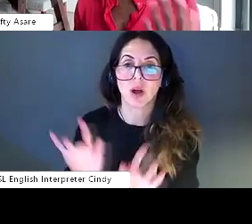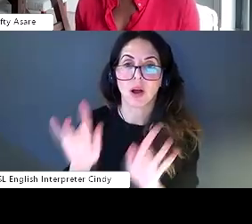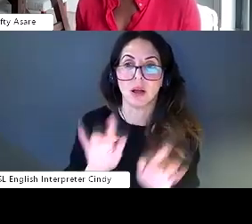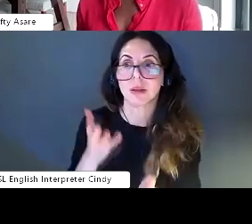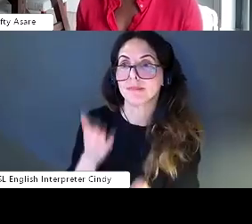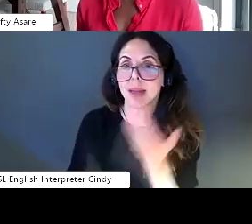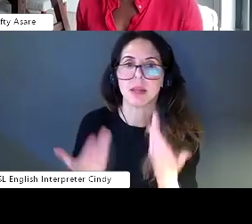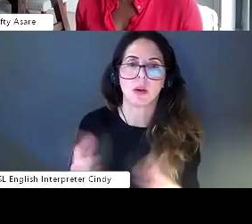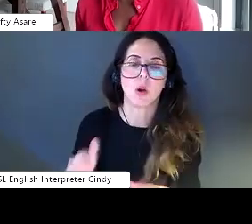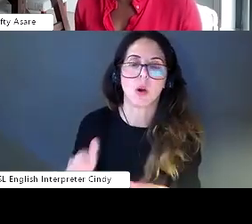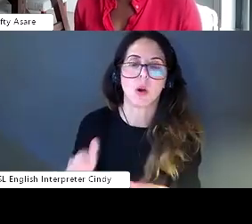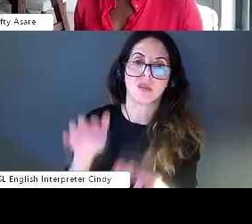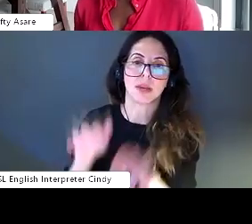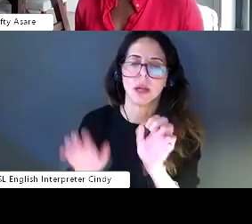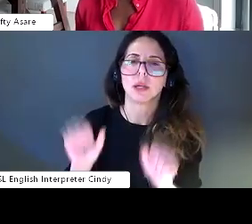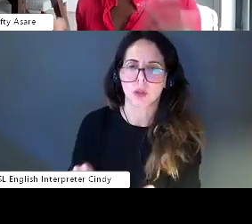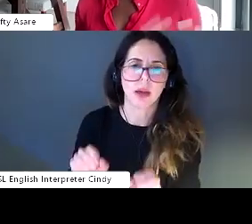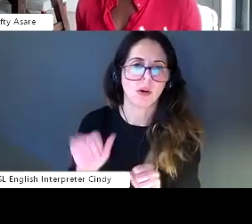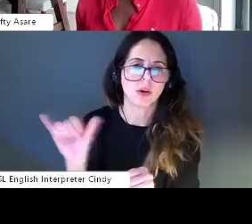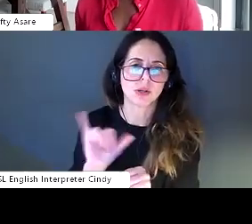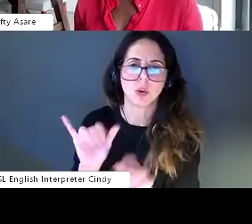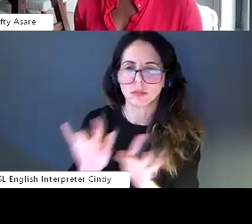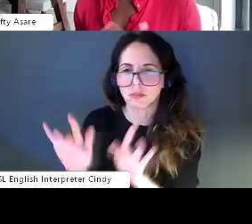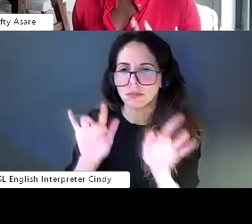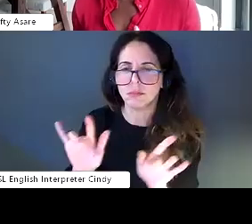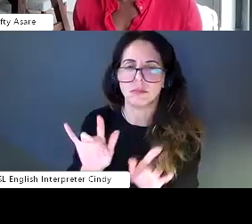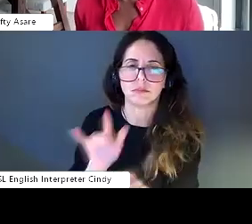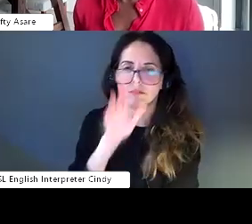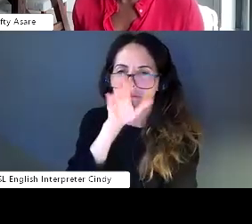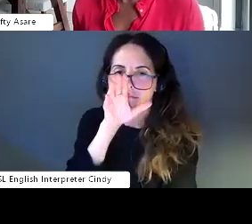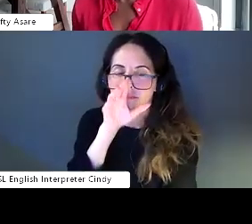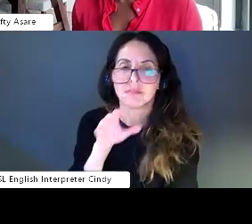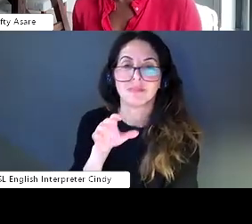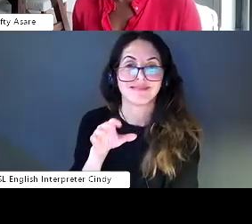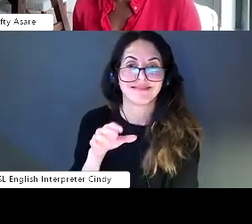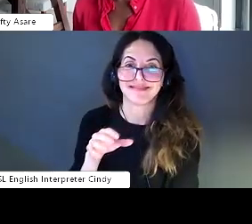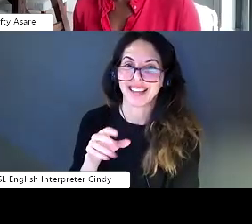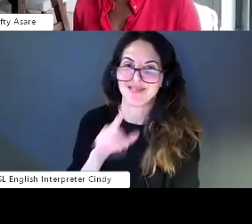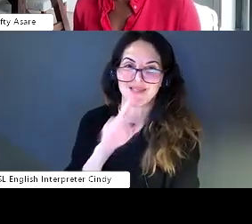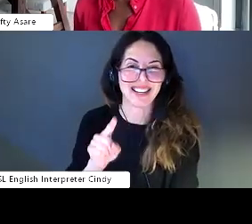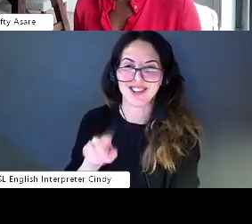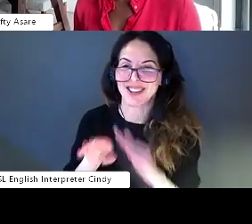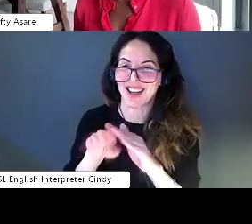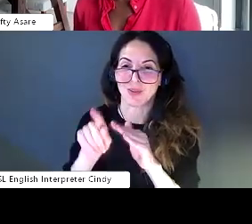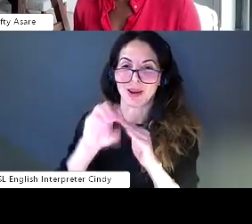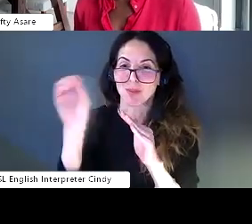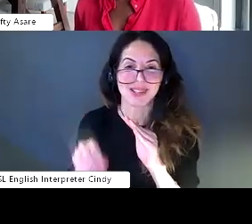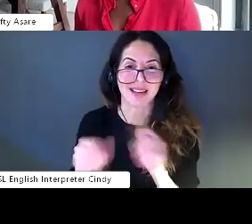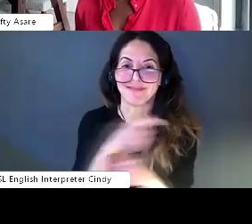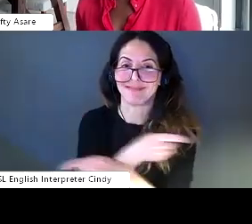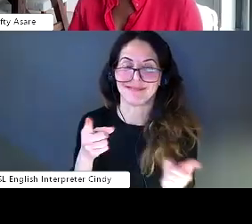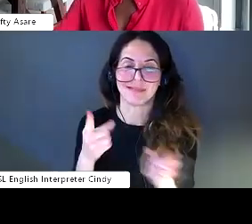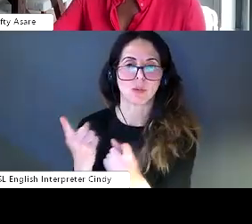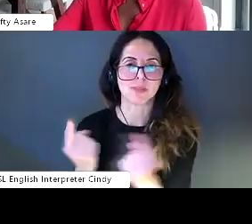necessarily like type in their responses, so forth and so on, and had essentially a near perfect survey response rate across the